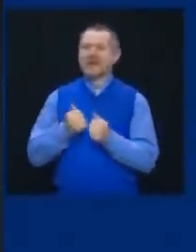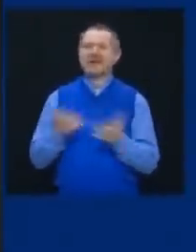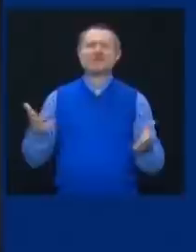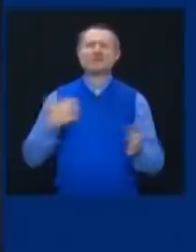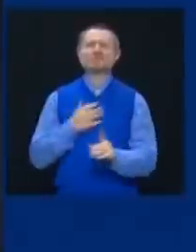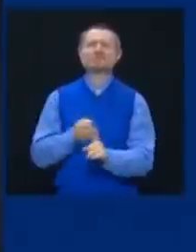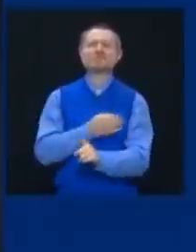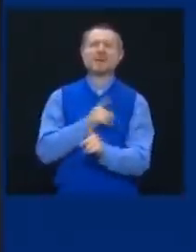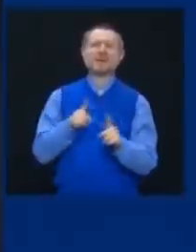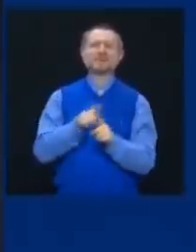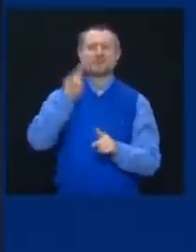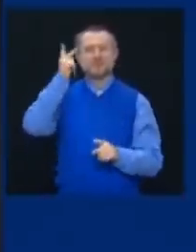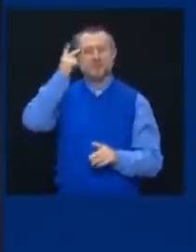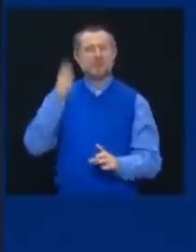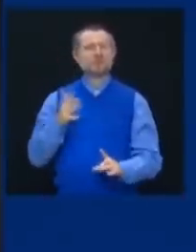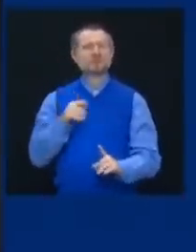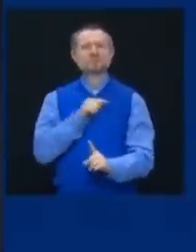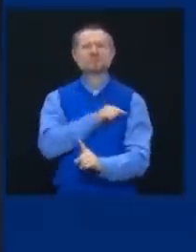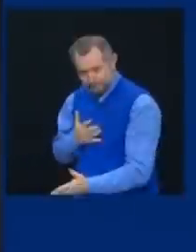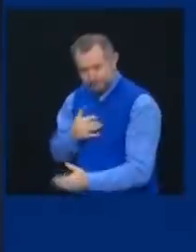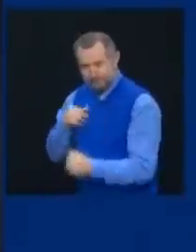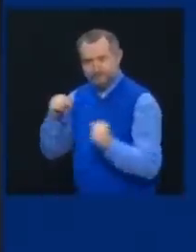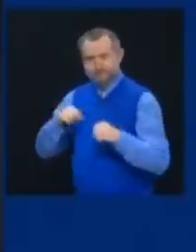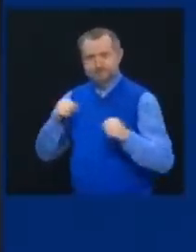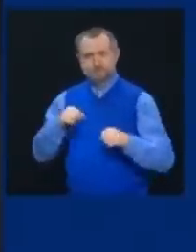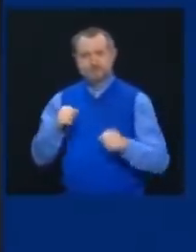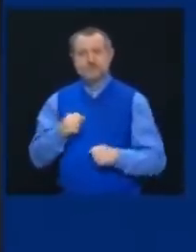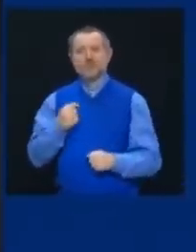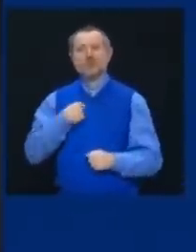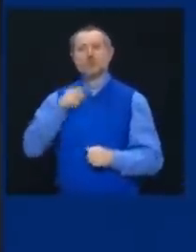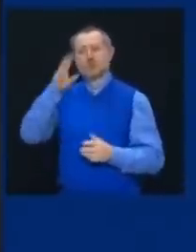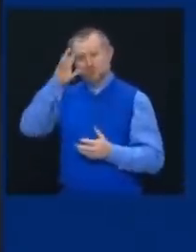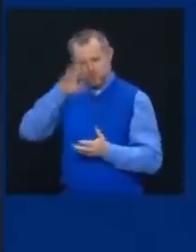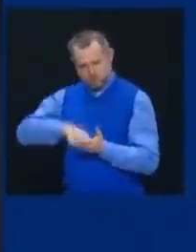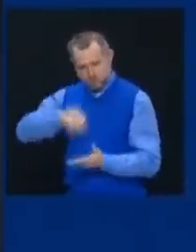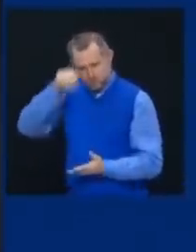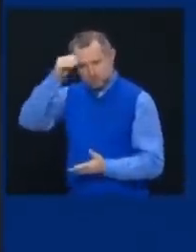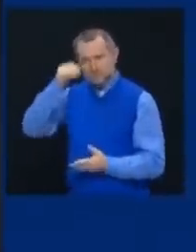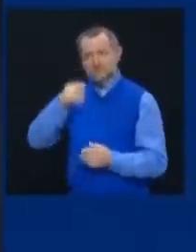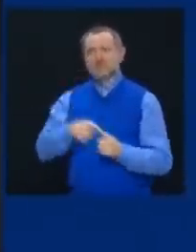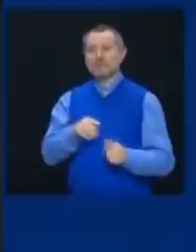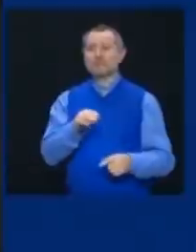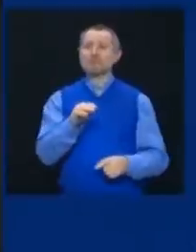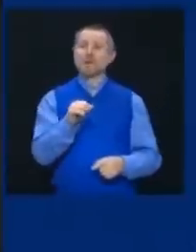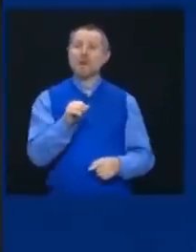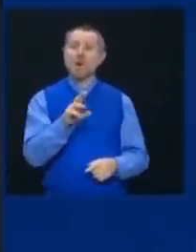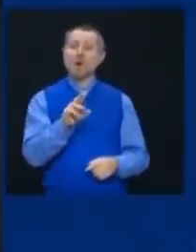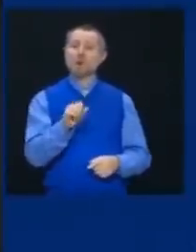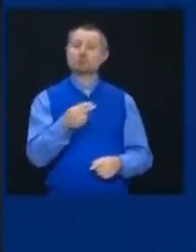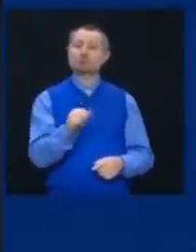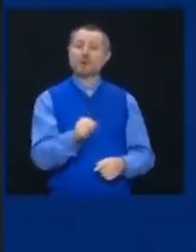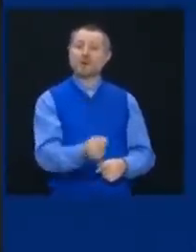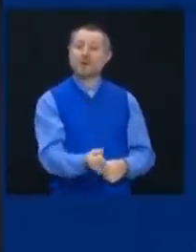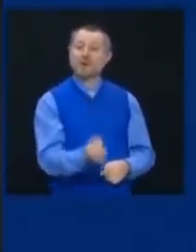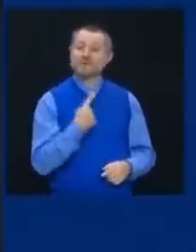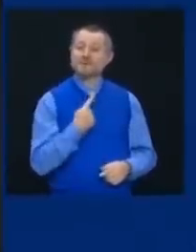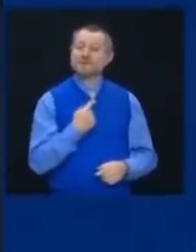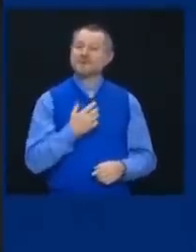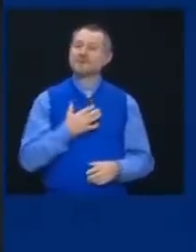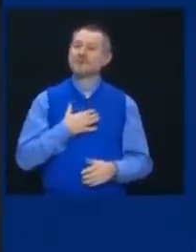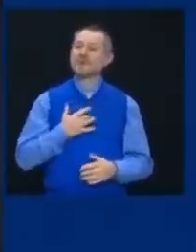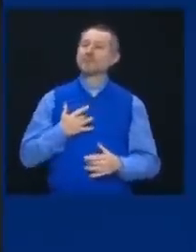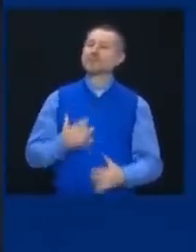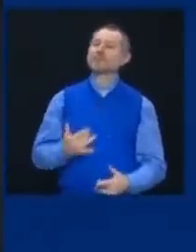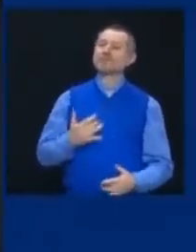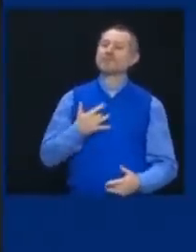I am ashamed of. Learn from it. Marsha asked me about, you know, my usual custom is to kiss